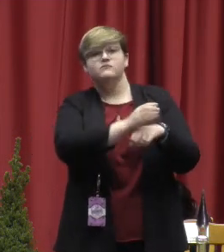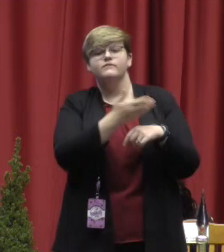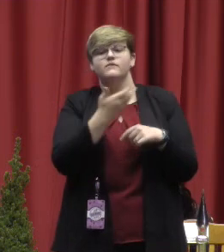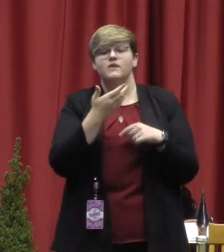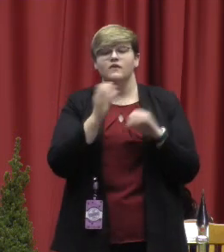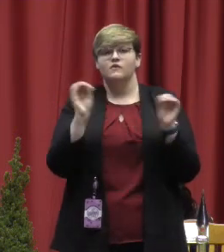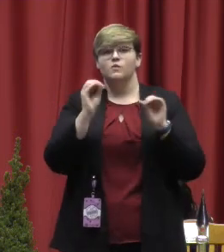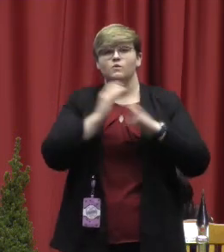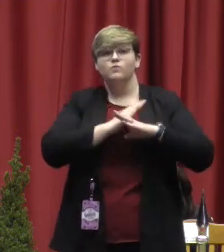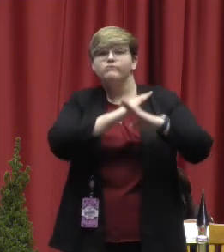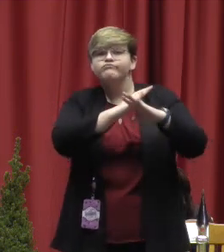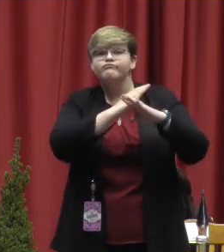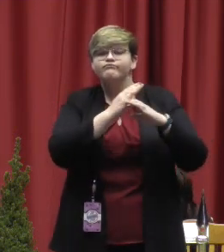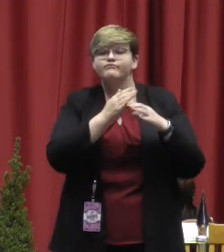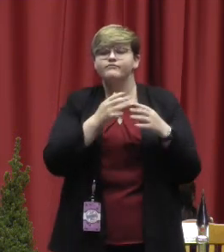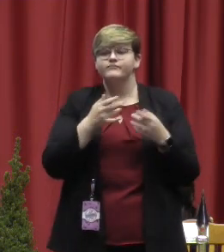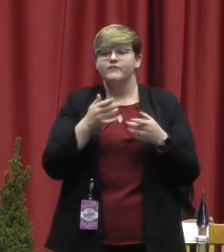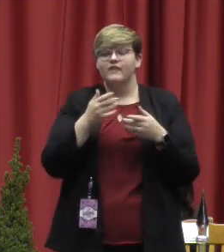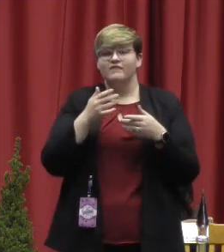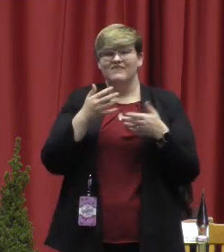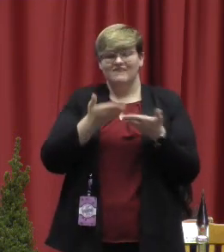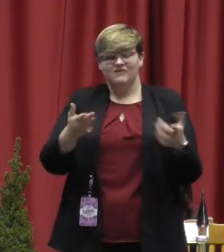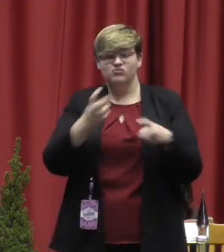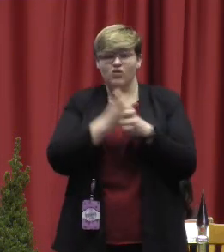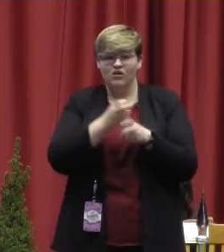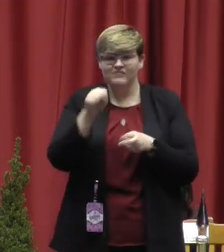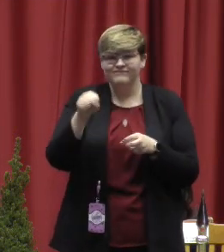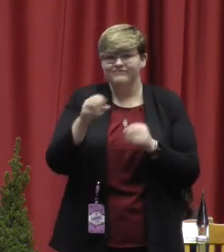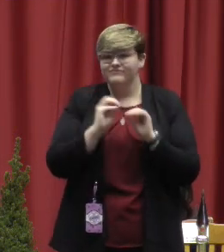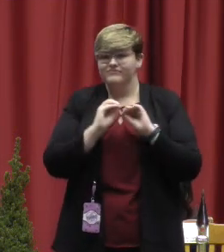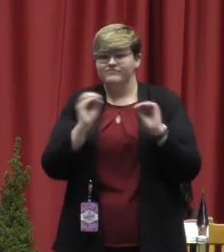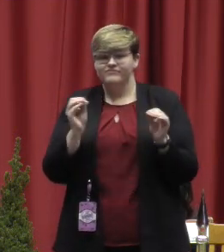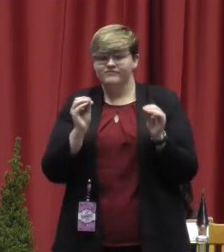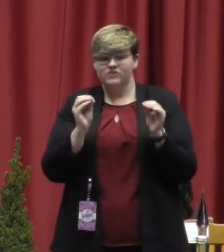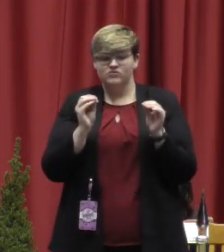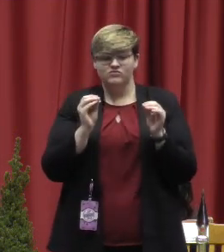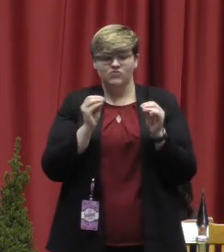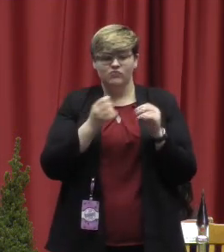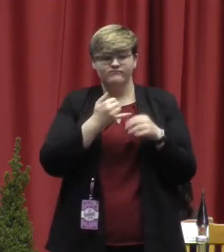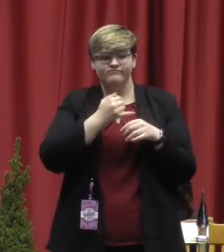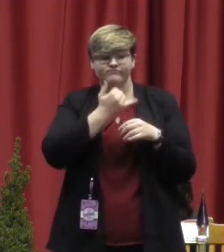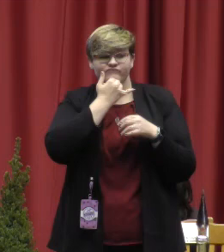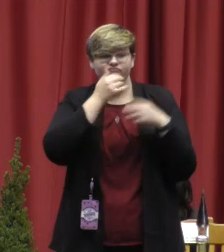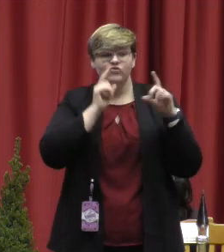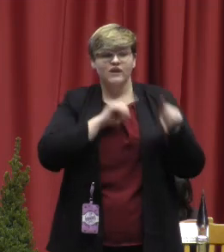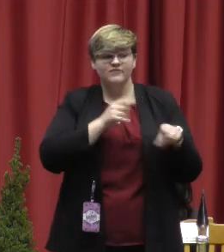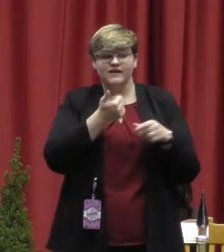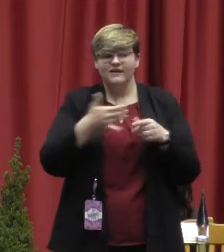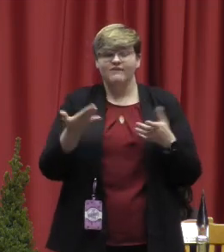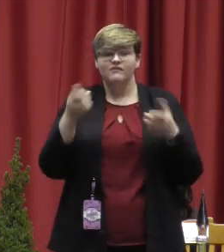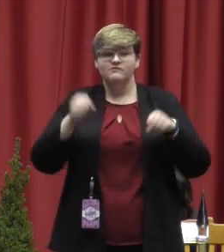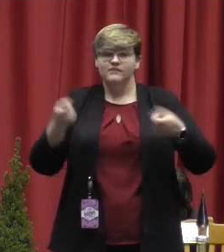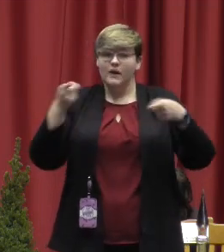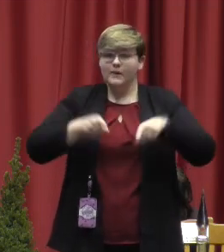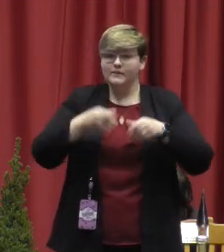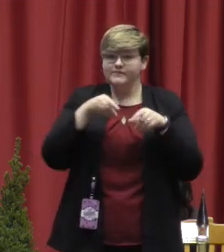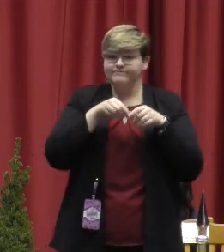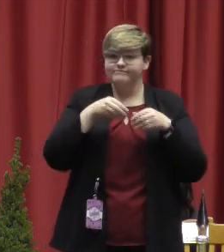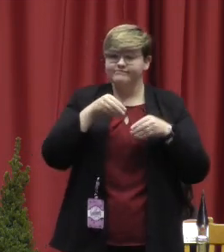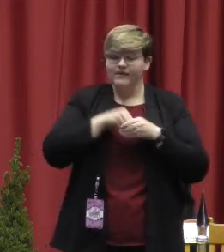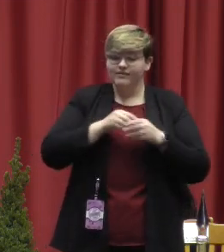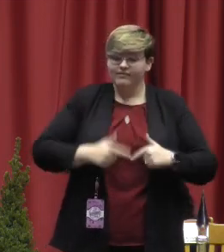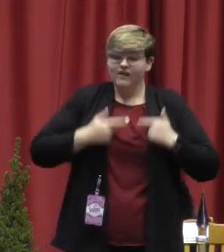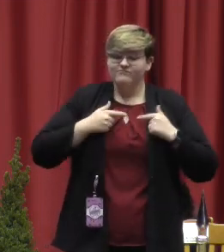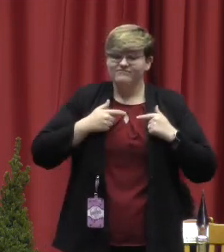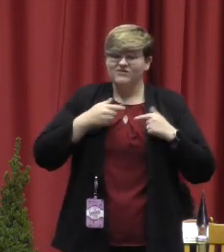there's no retreat. When things get hard, there's no going back to square one. Anything worth having in life is gonna take significant